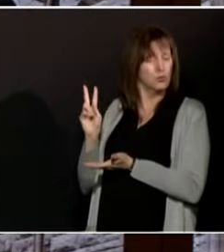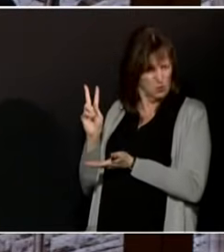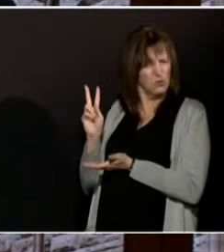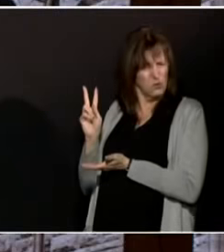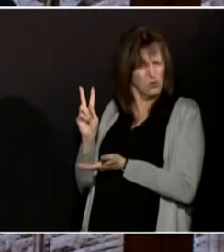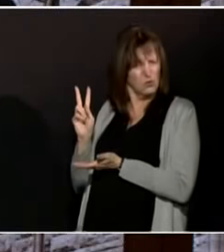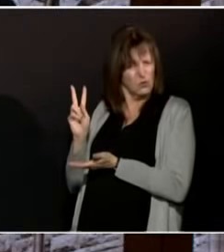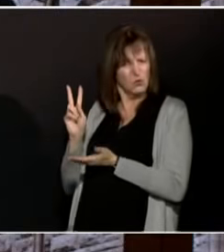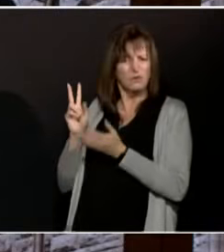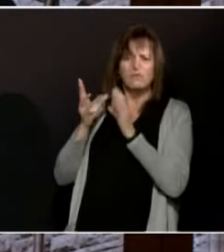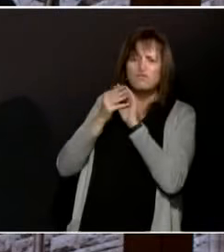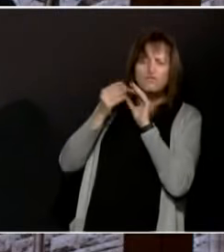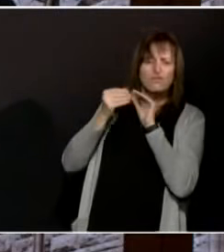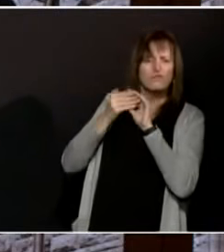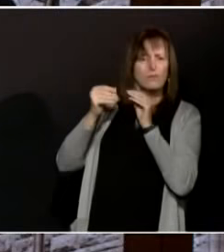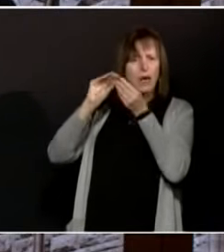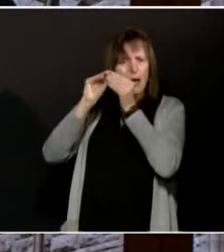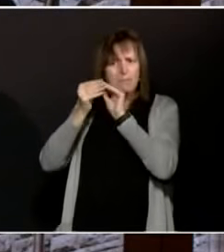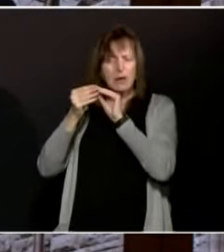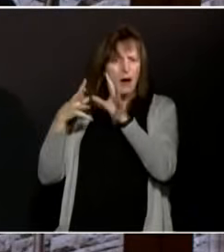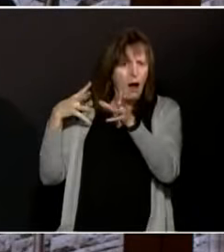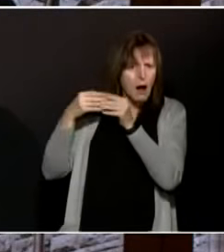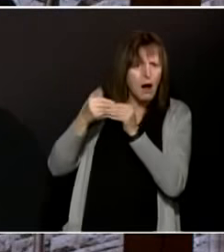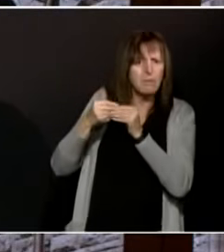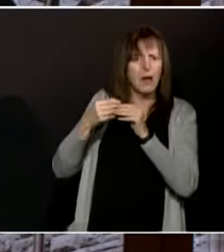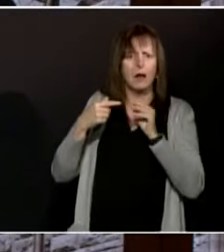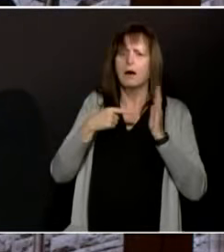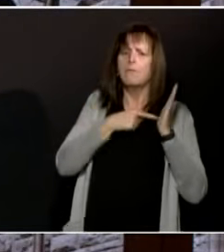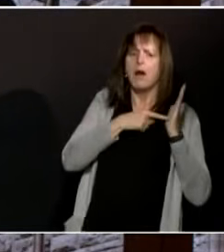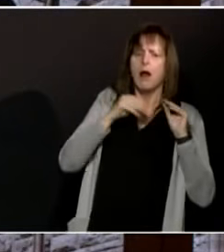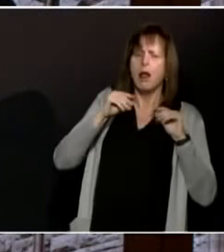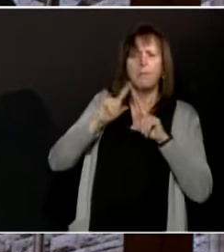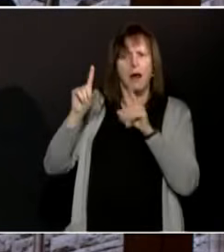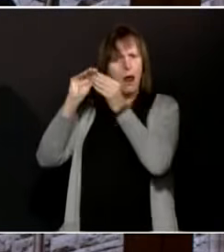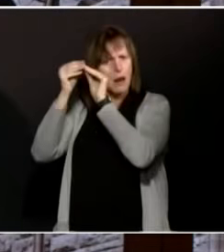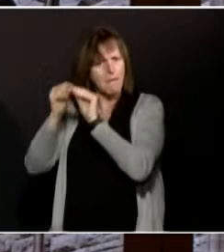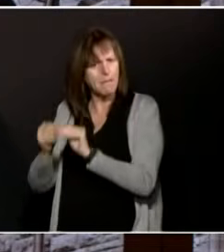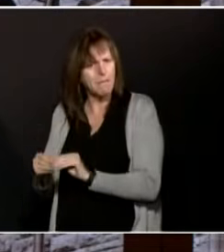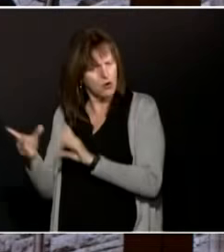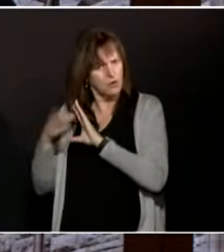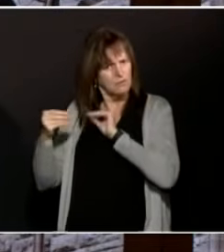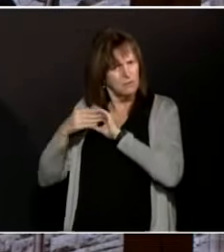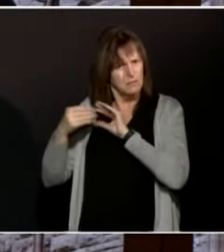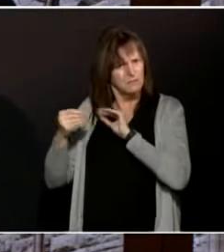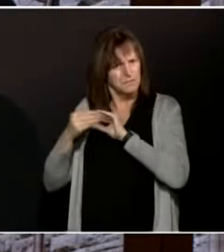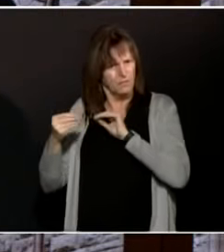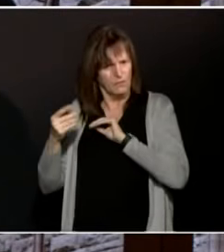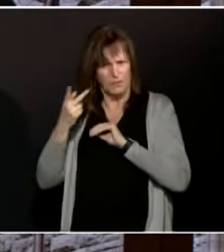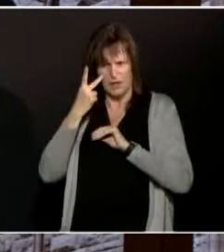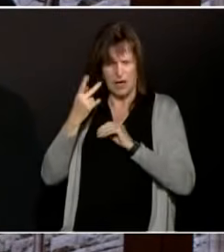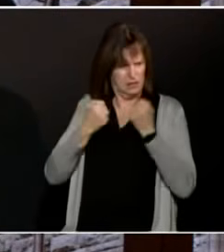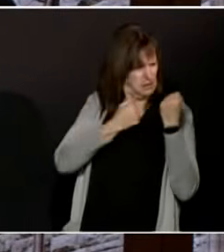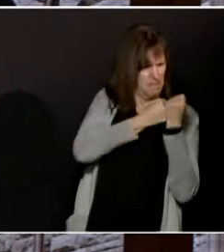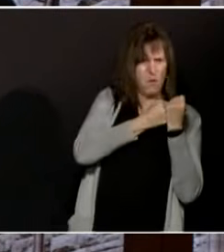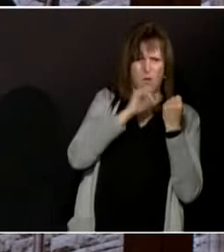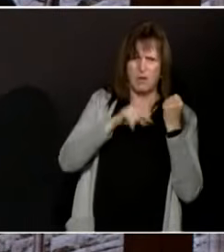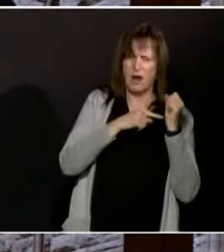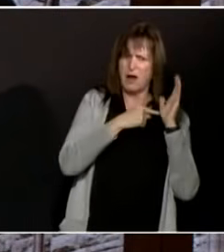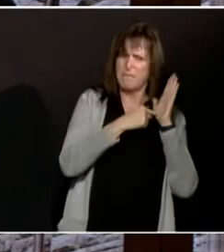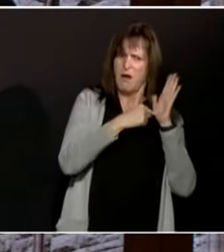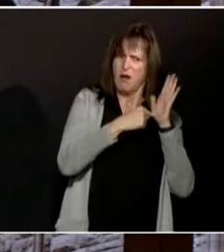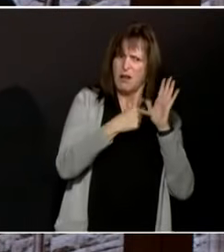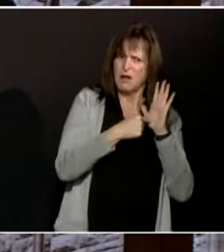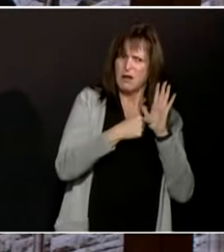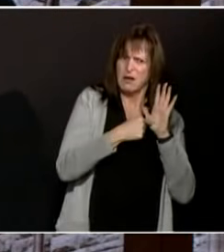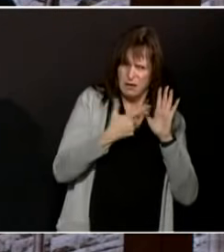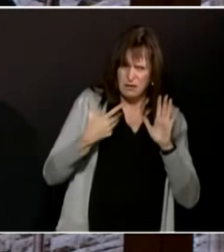sobering even before we had the modeling. So the real data supports the modeling as well. And they're talking about dire and scary and the